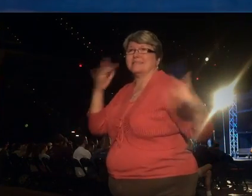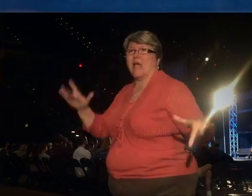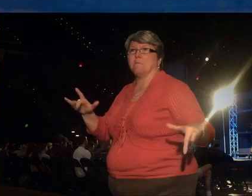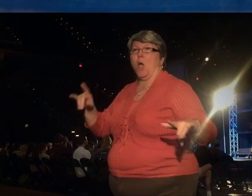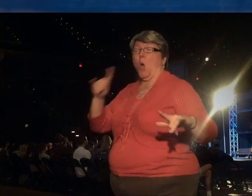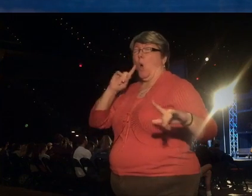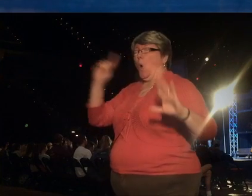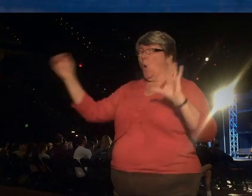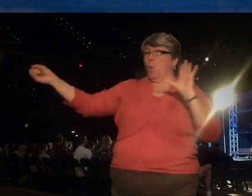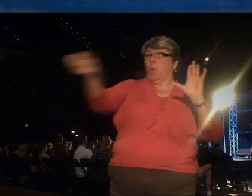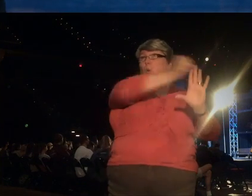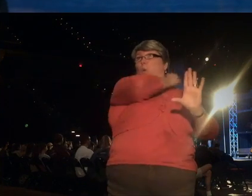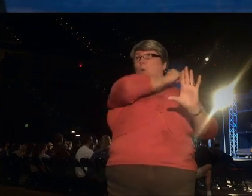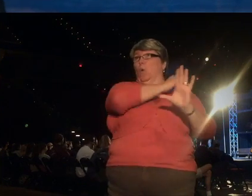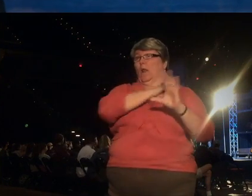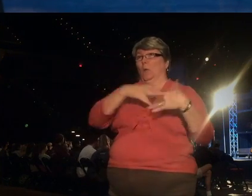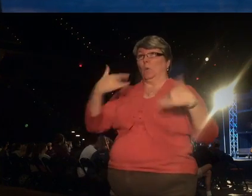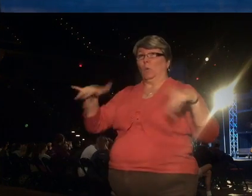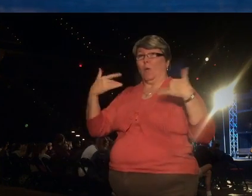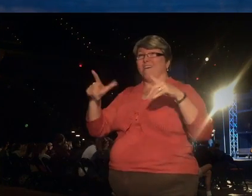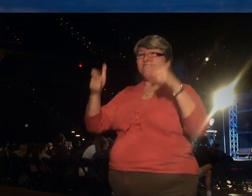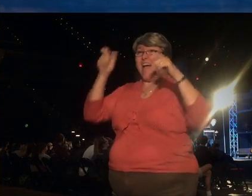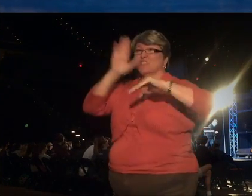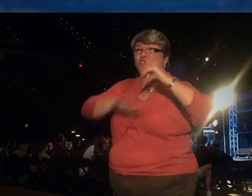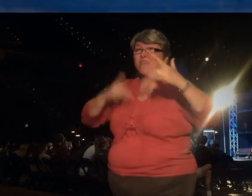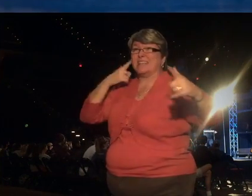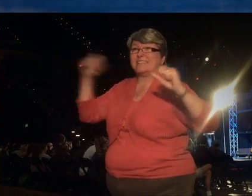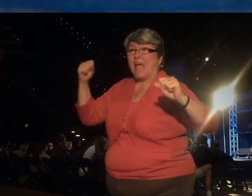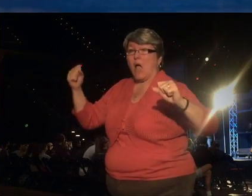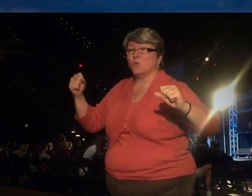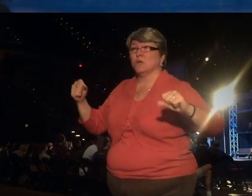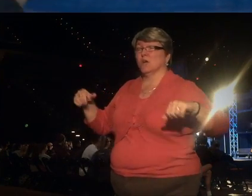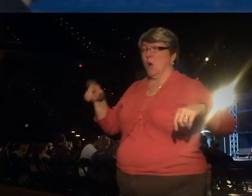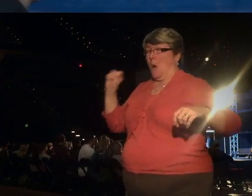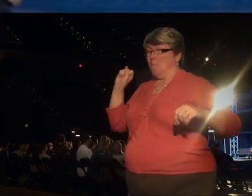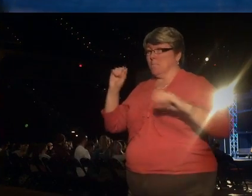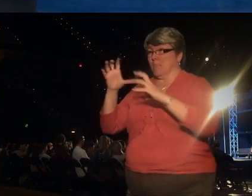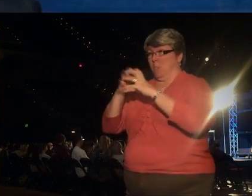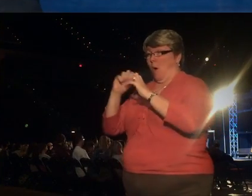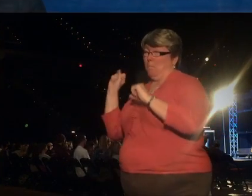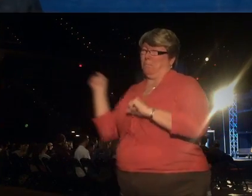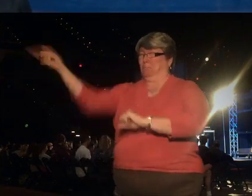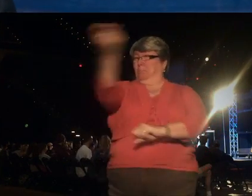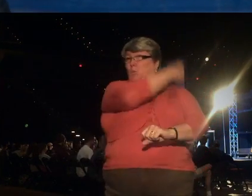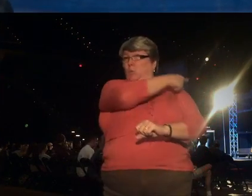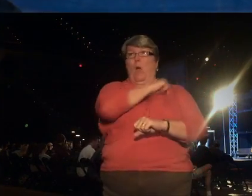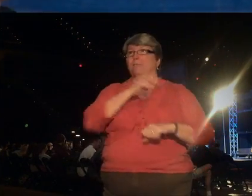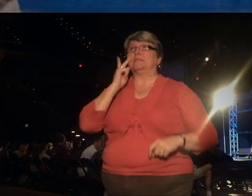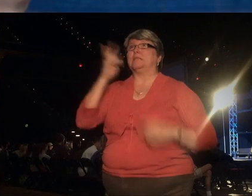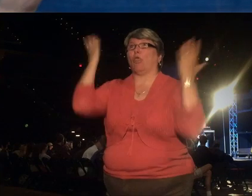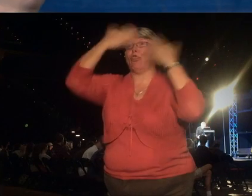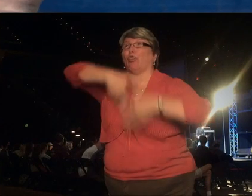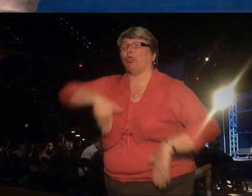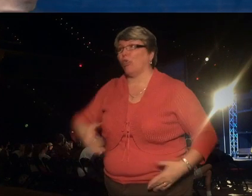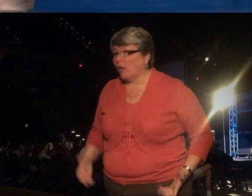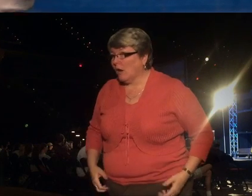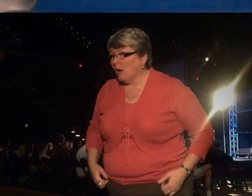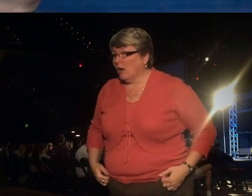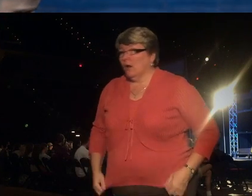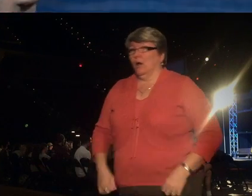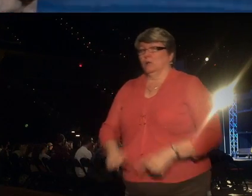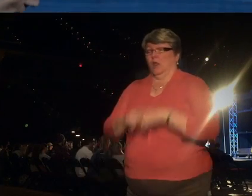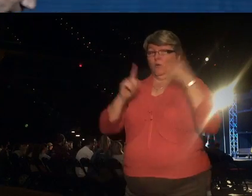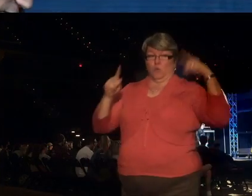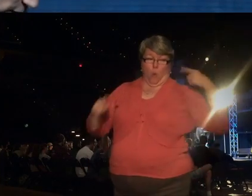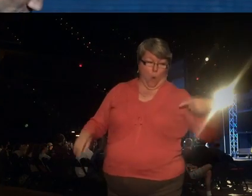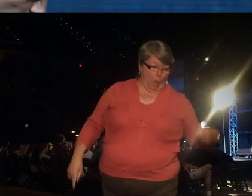when it like breaks the sound barrier, when it was like, and I didn't even see it until it was rolling down by me.